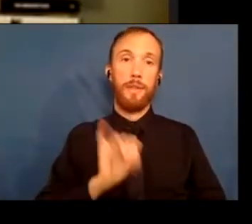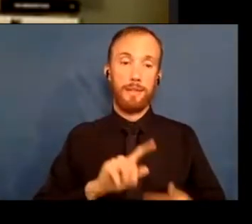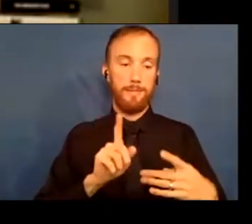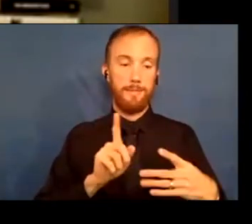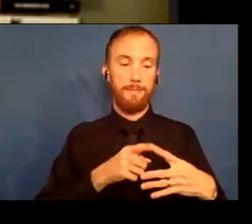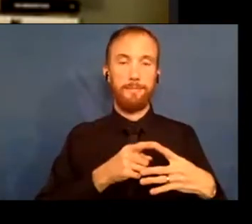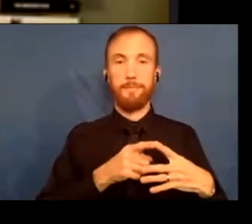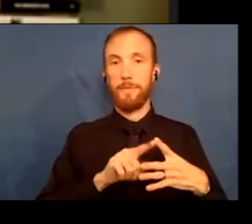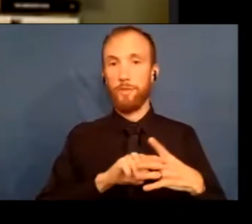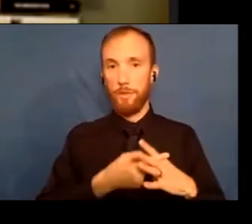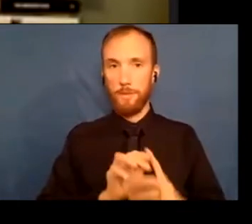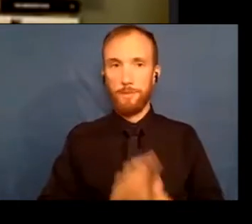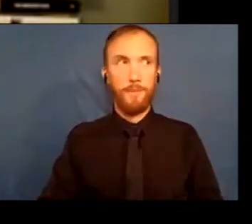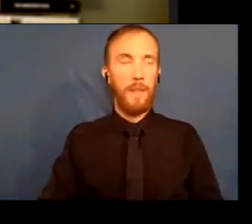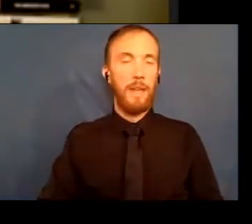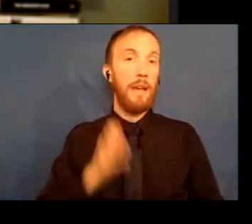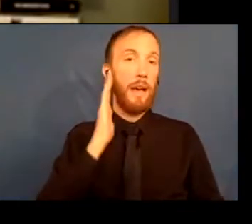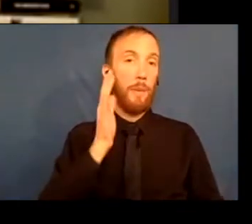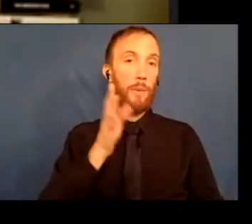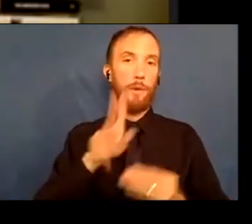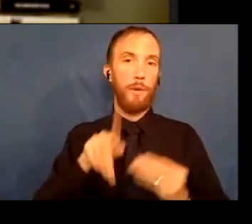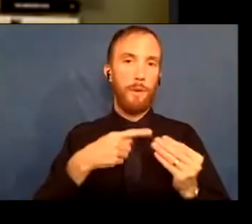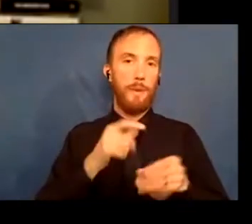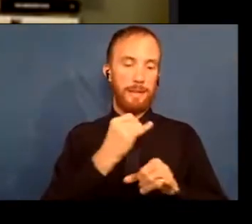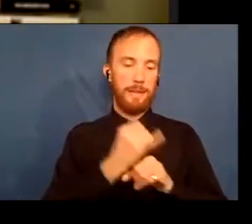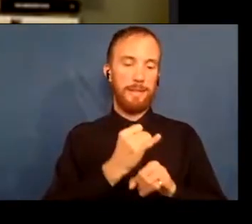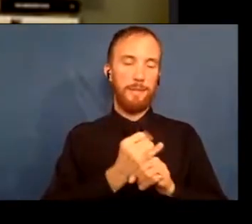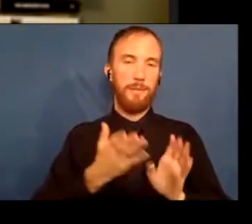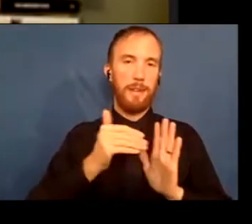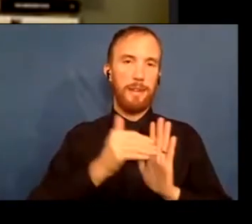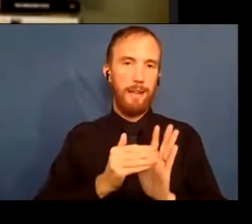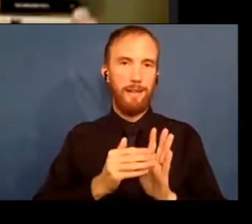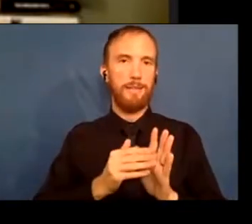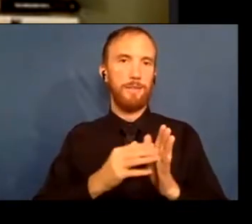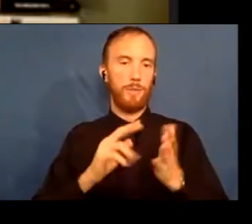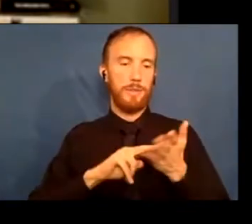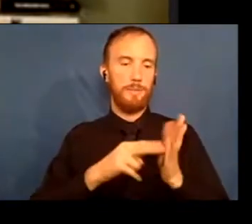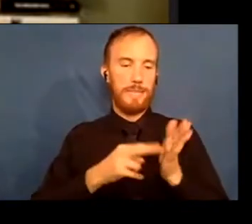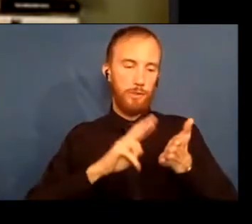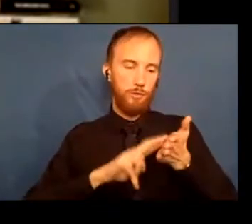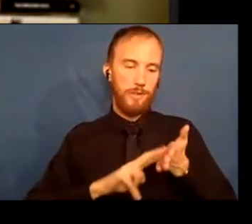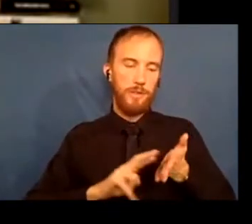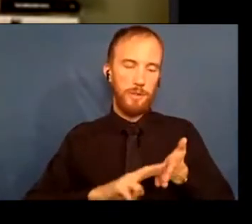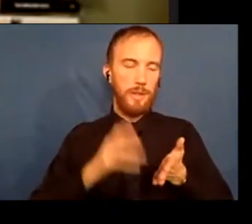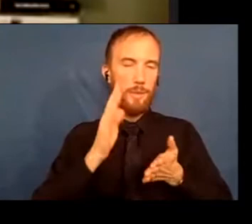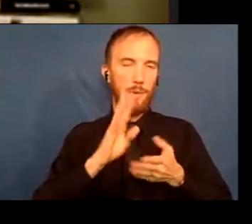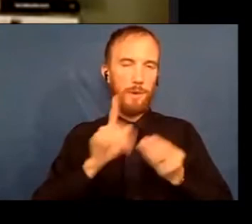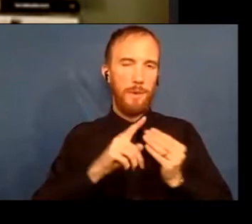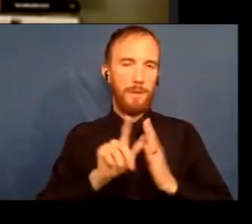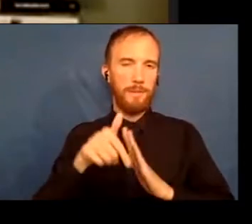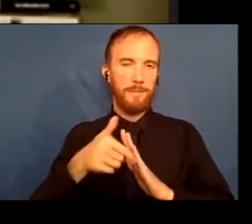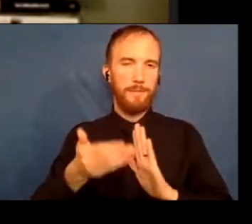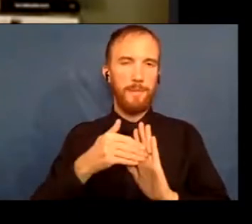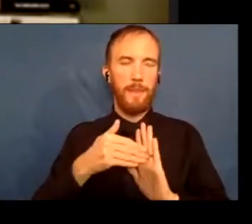back to the institute and our understanding of research in a minute. But I wanted to read out something I'd written. This